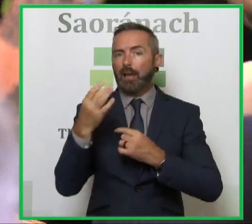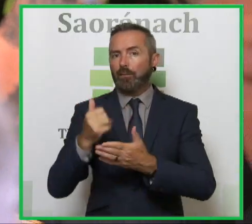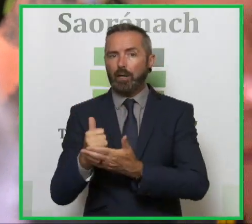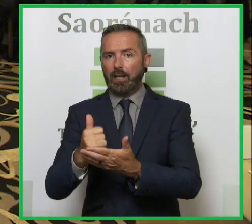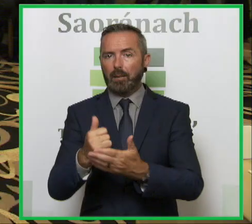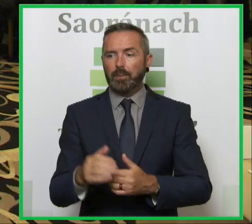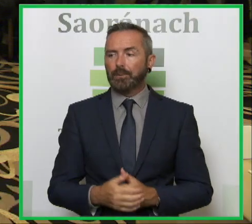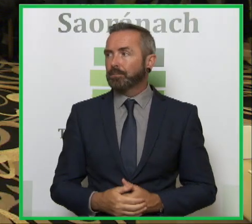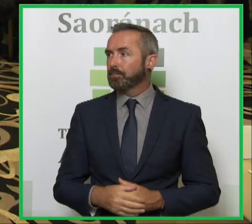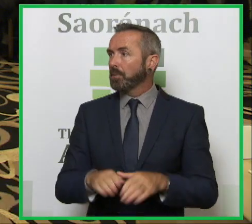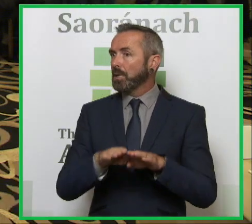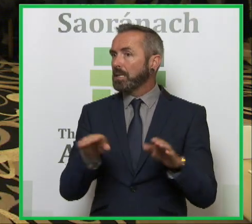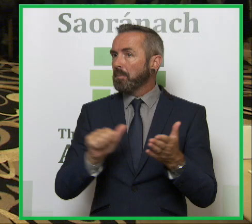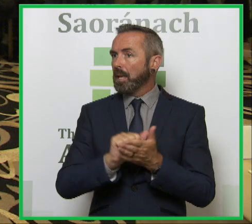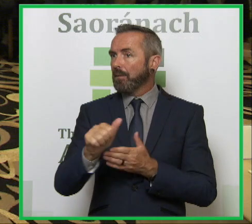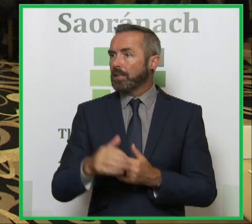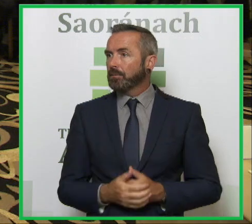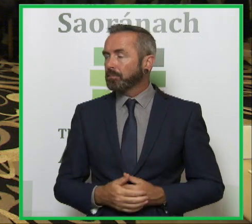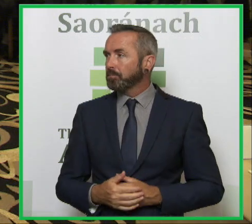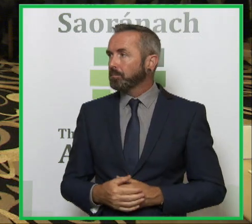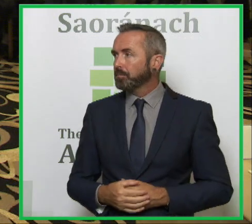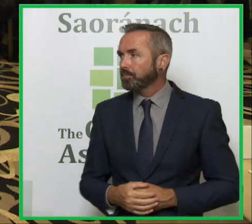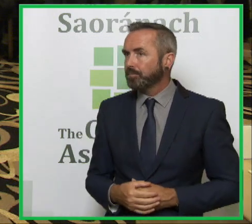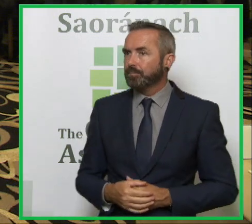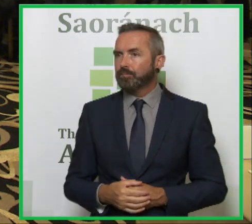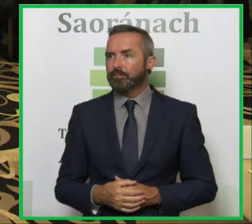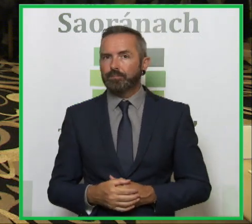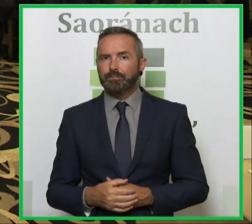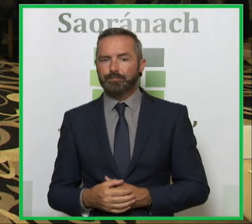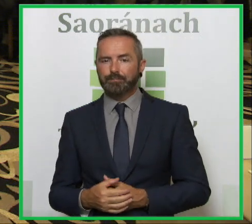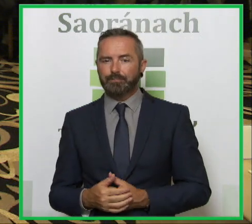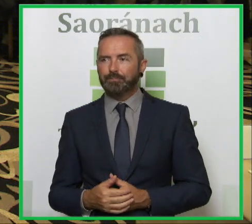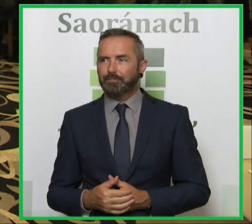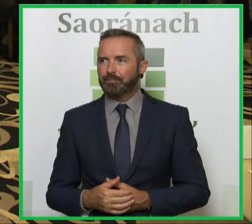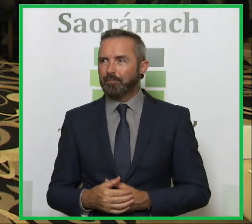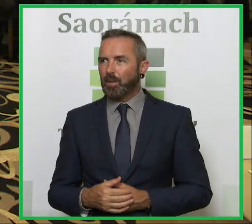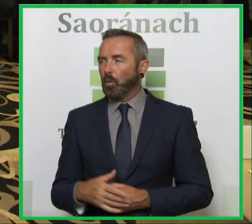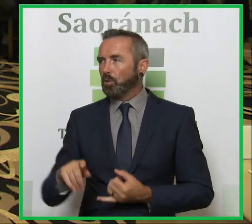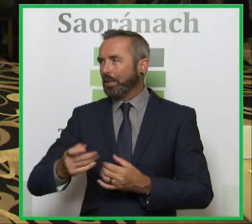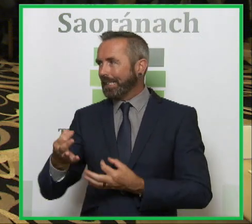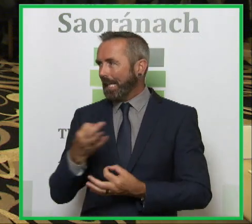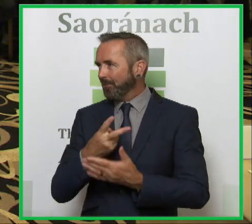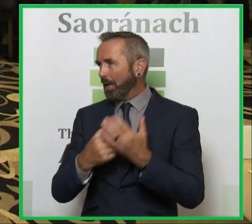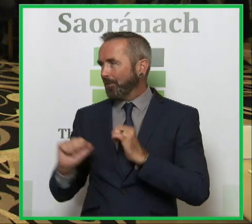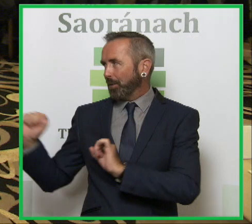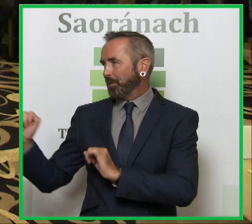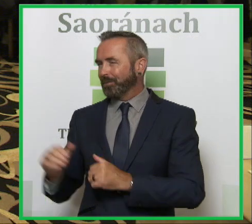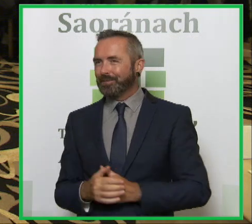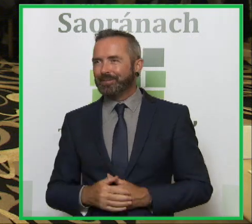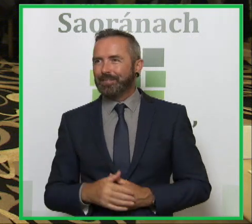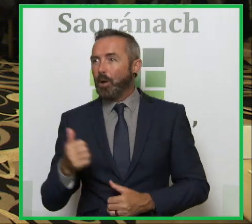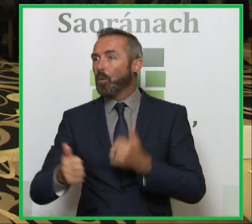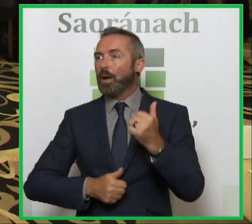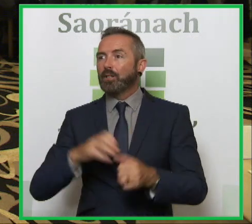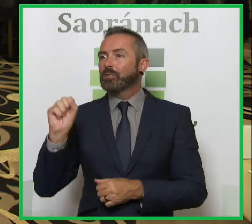And table 11, I think, is a quick one. Sorry about this now, we're getting the value out. Hi, Sive. Well done. You're